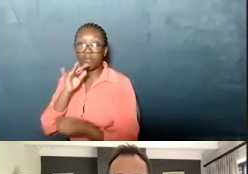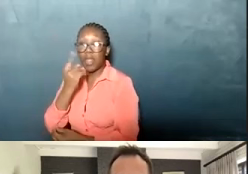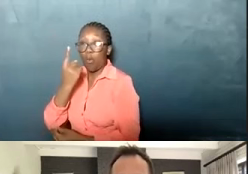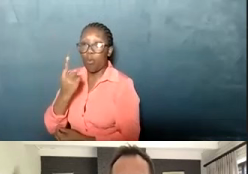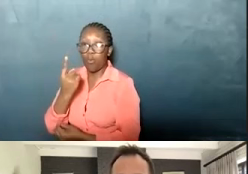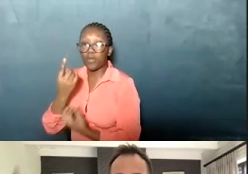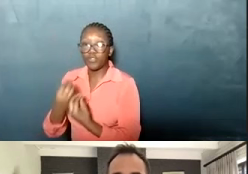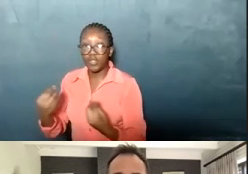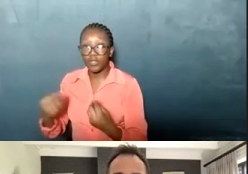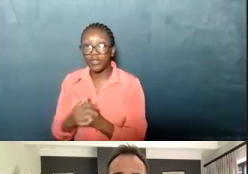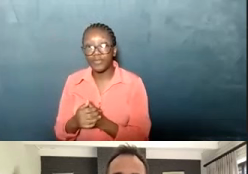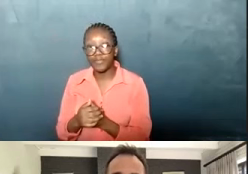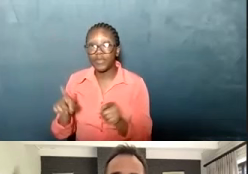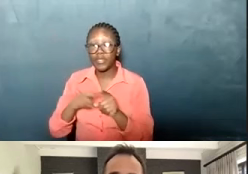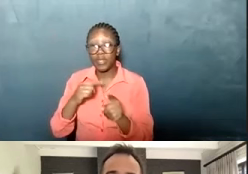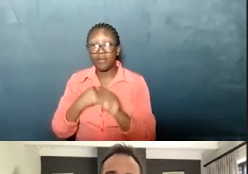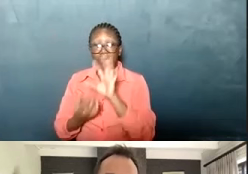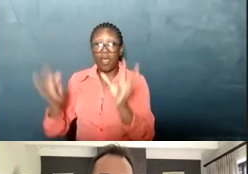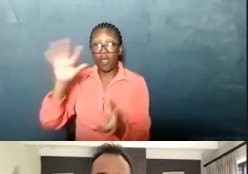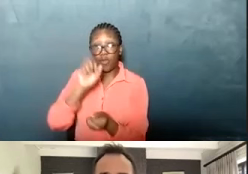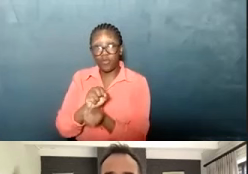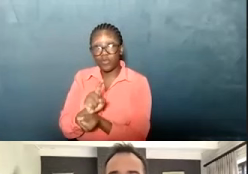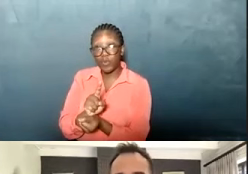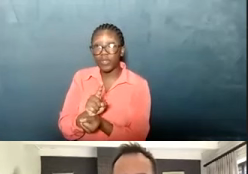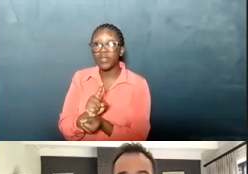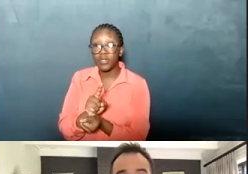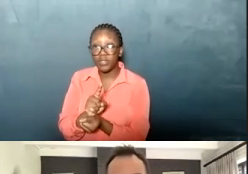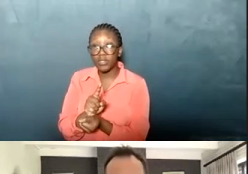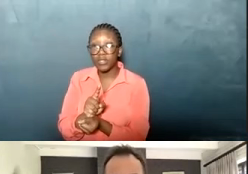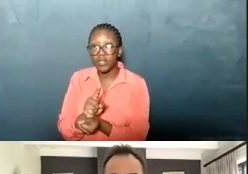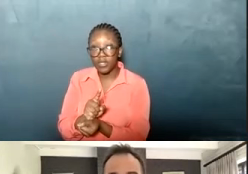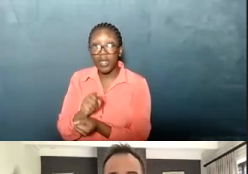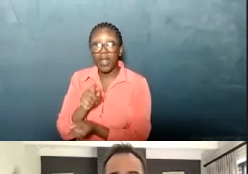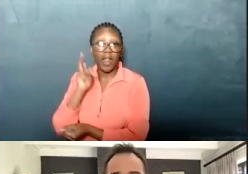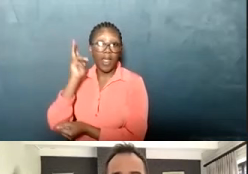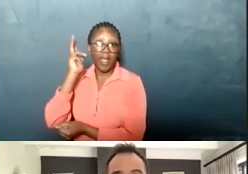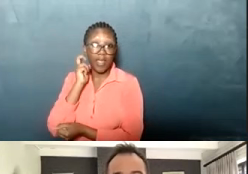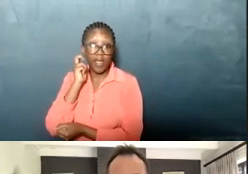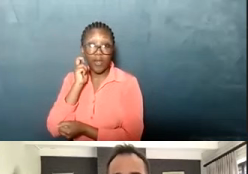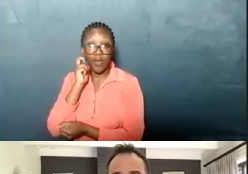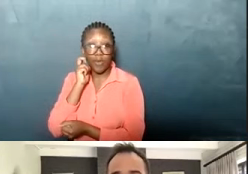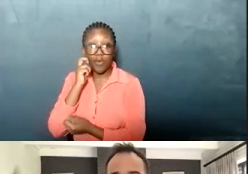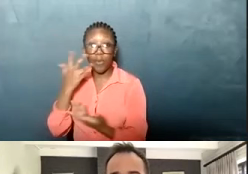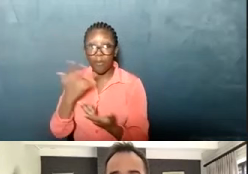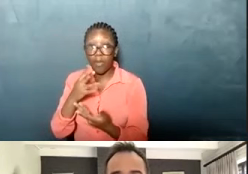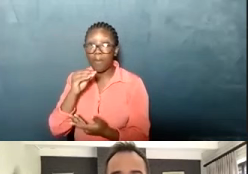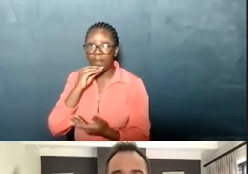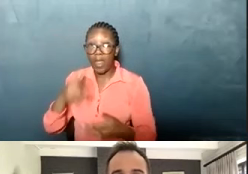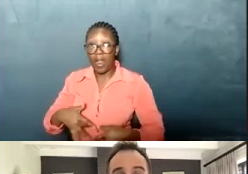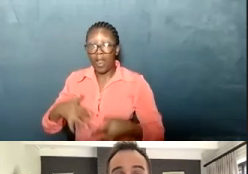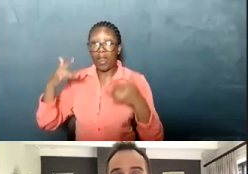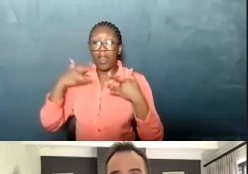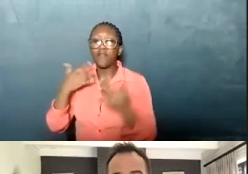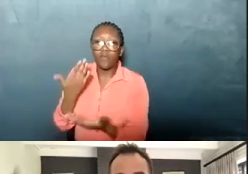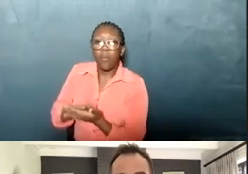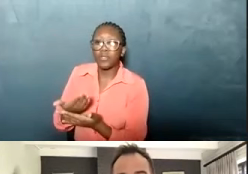So in conclusion, hearing across the life course is possible, according to the World Report on Hearing,